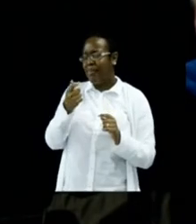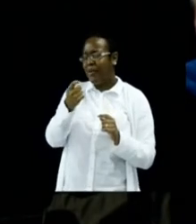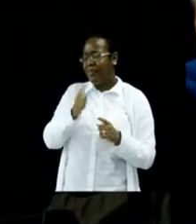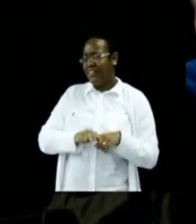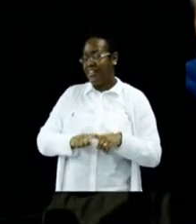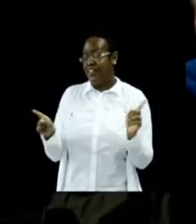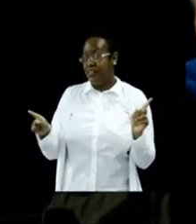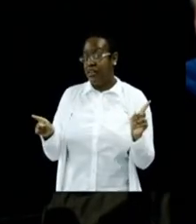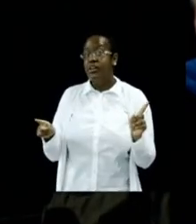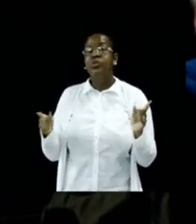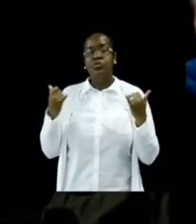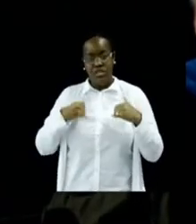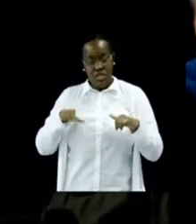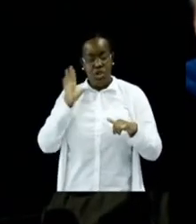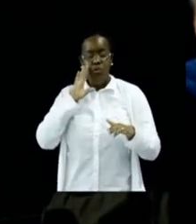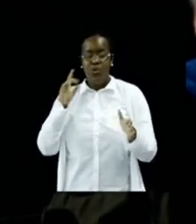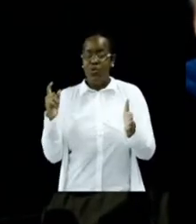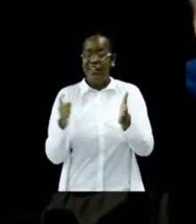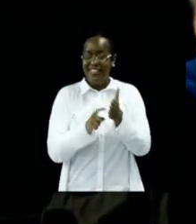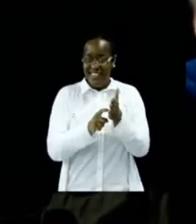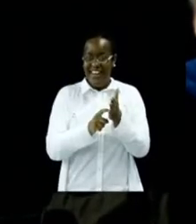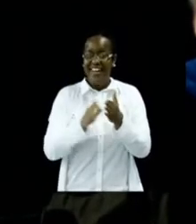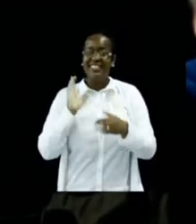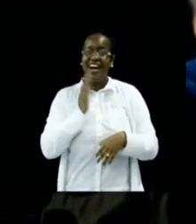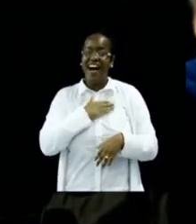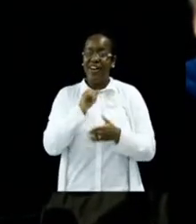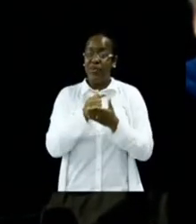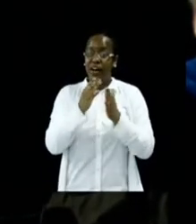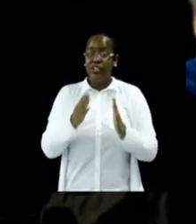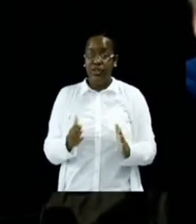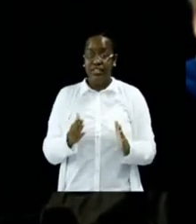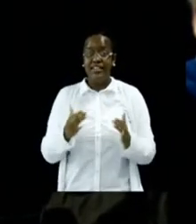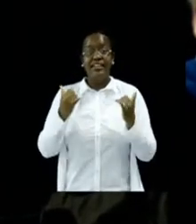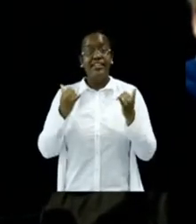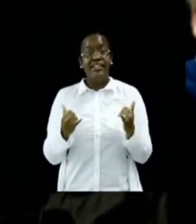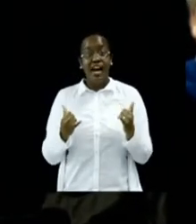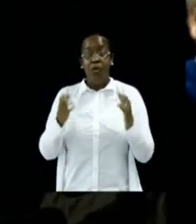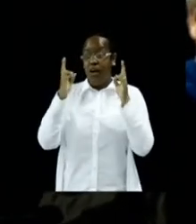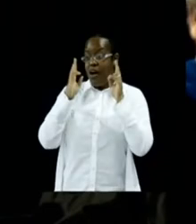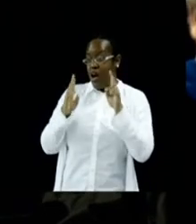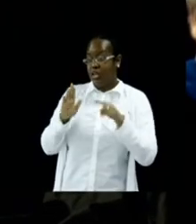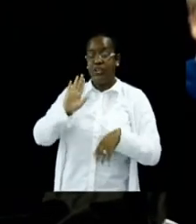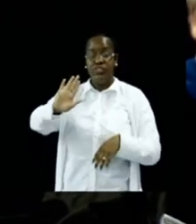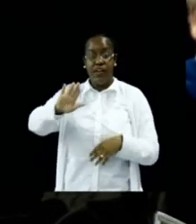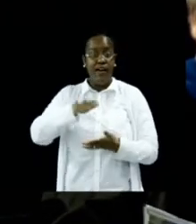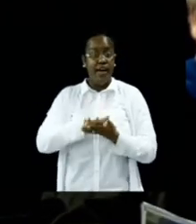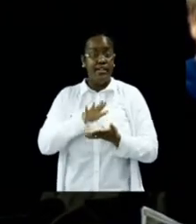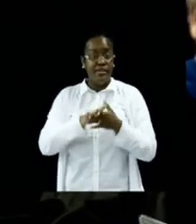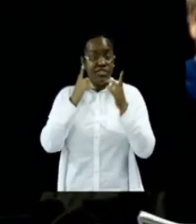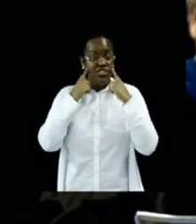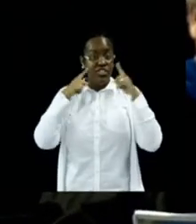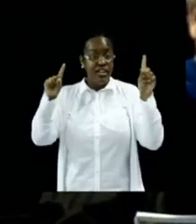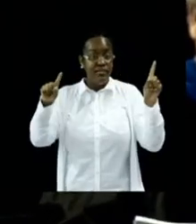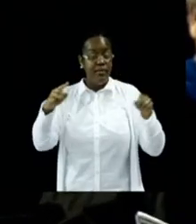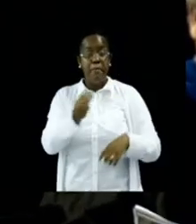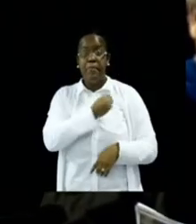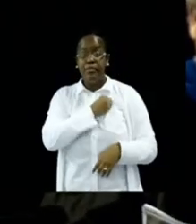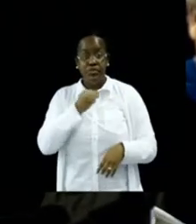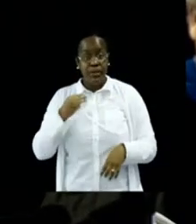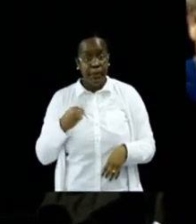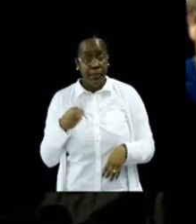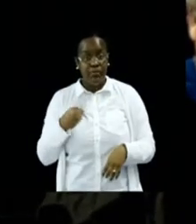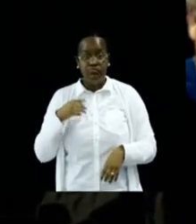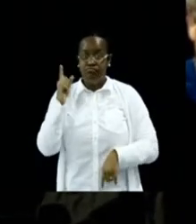But at the same time, we will recognize our graduates. So in recognition of their academic achievement and membership